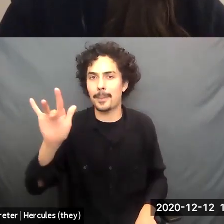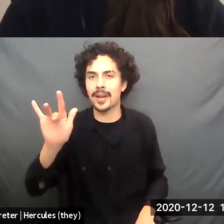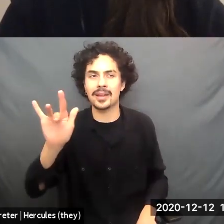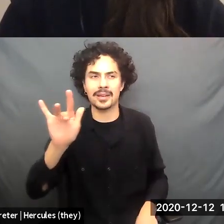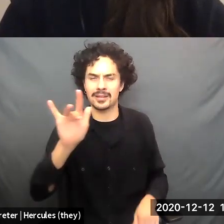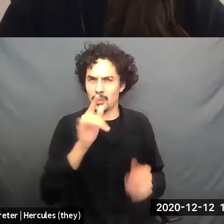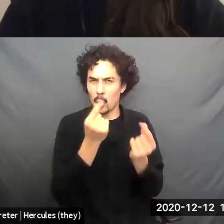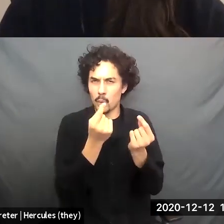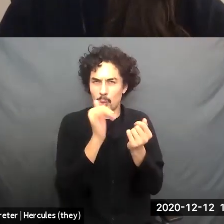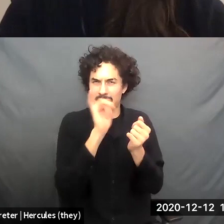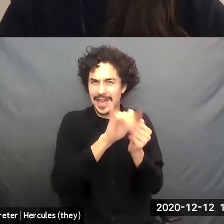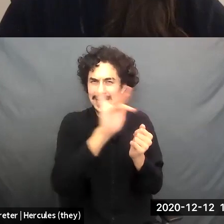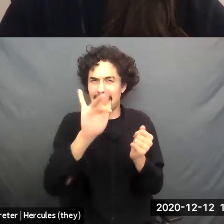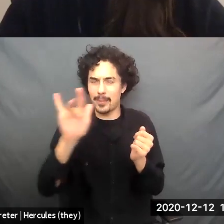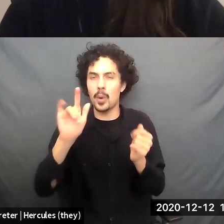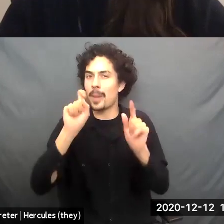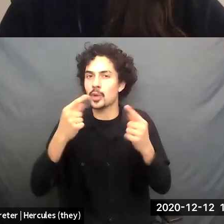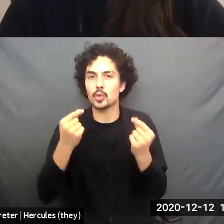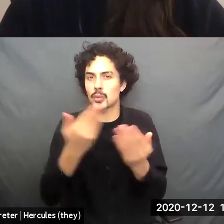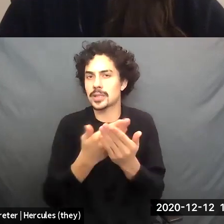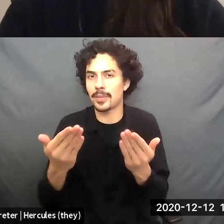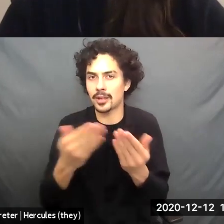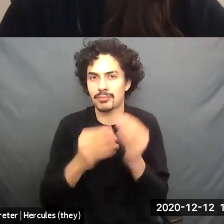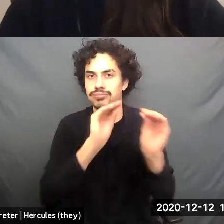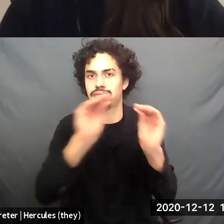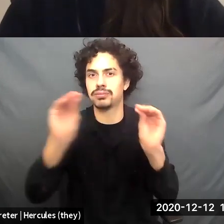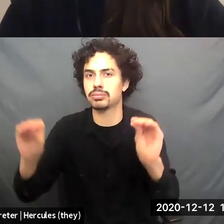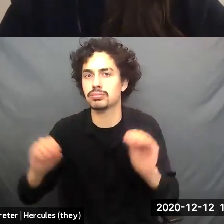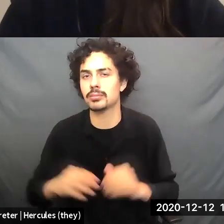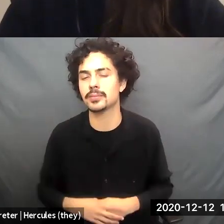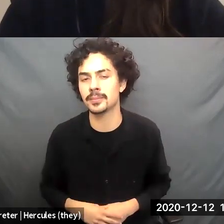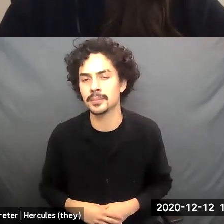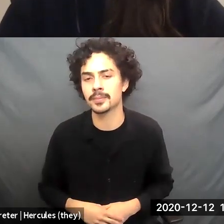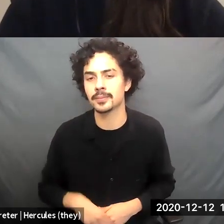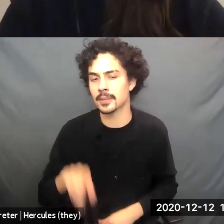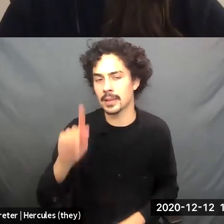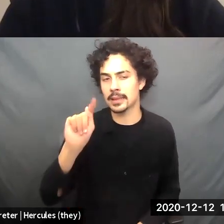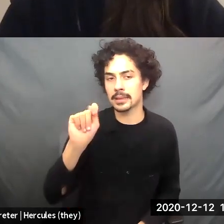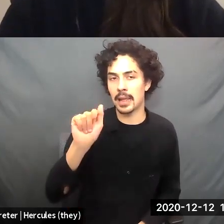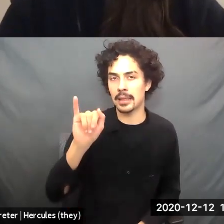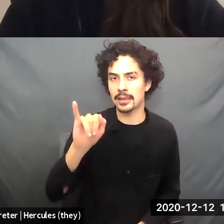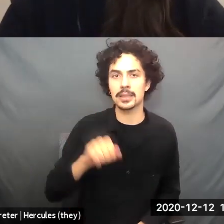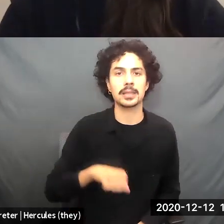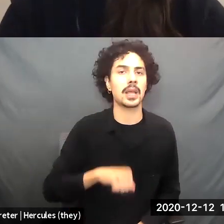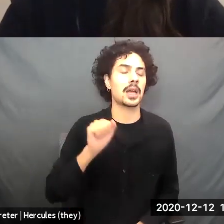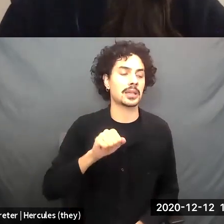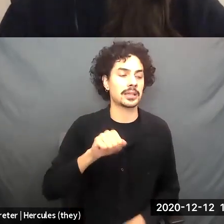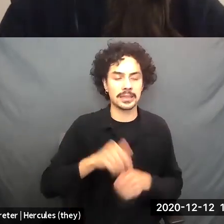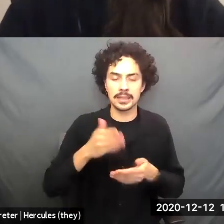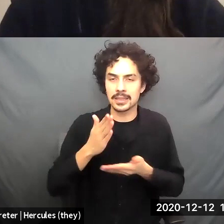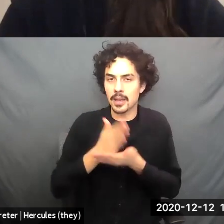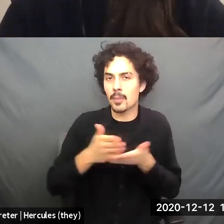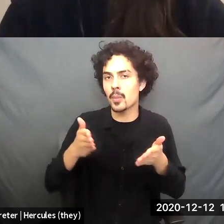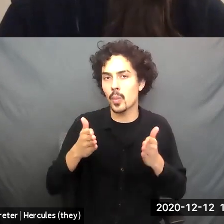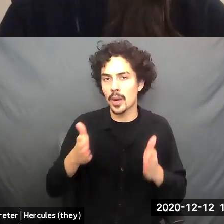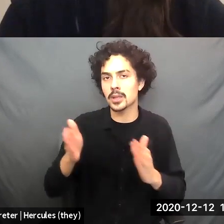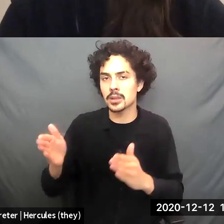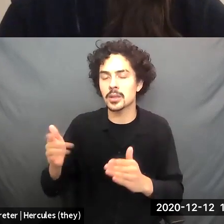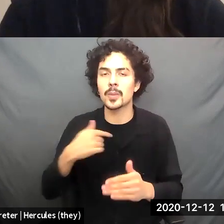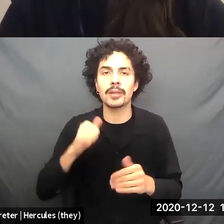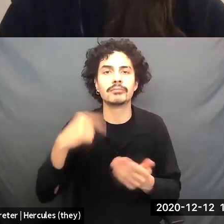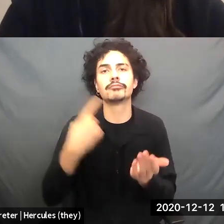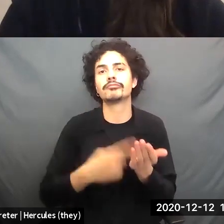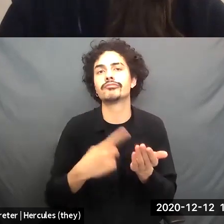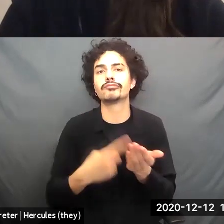And at the same time, I also think that these, that in some ways, I mean, we can talk